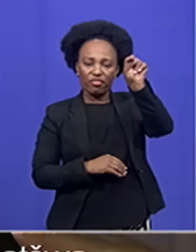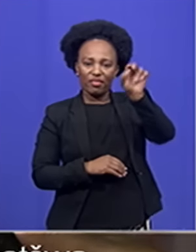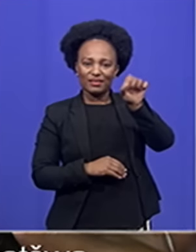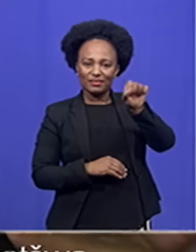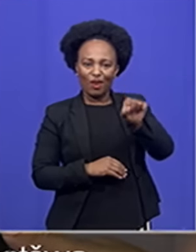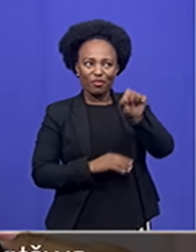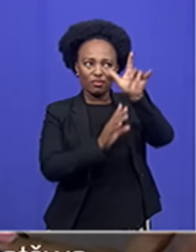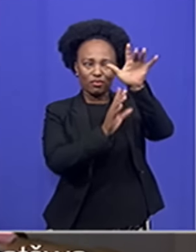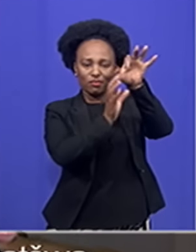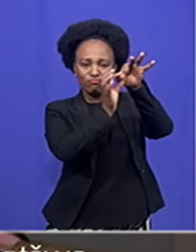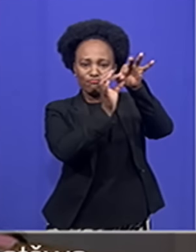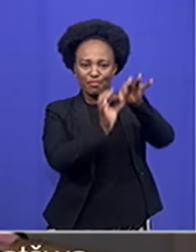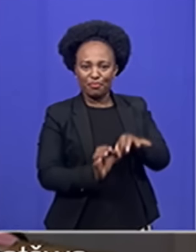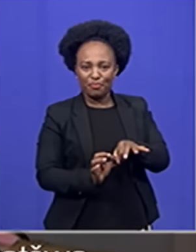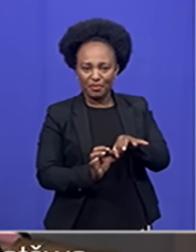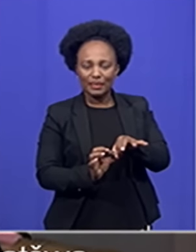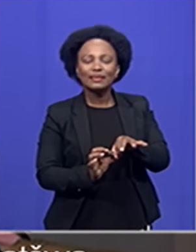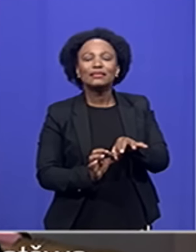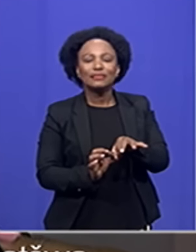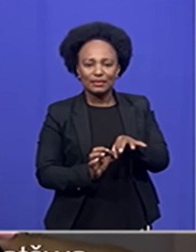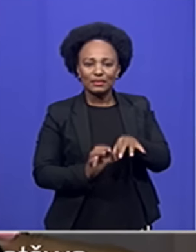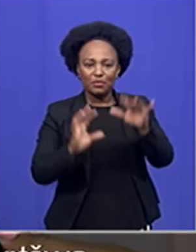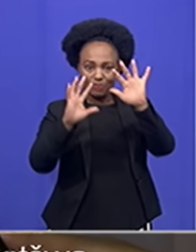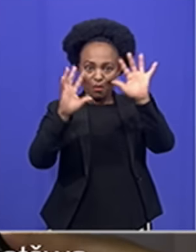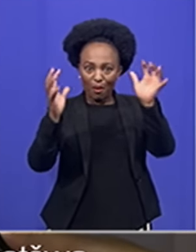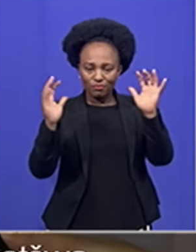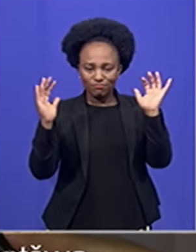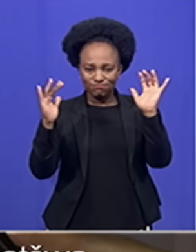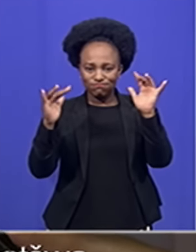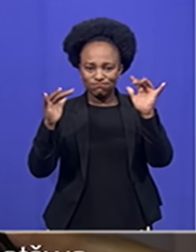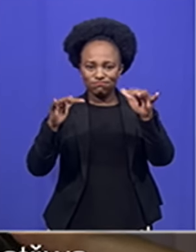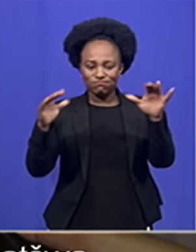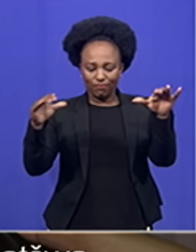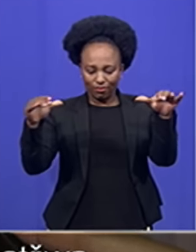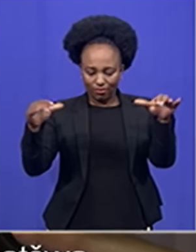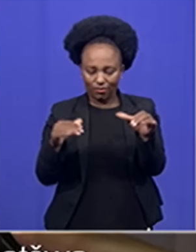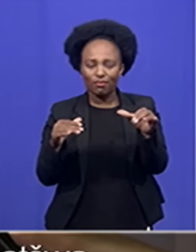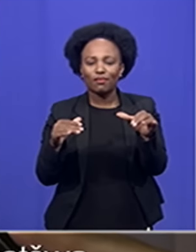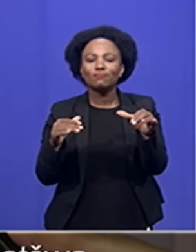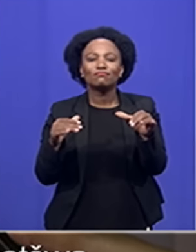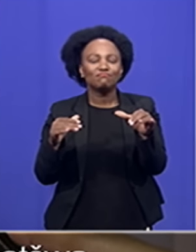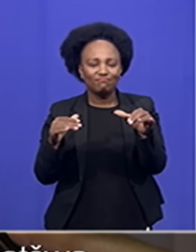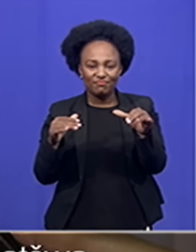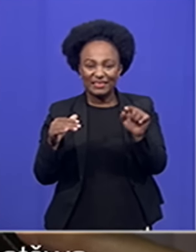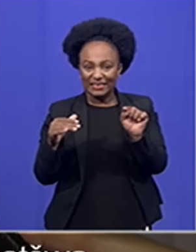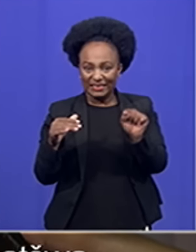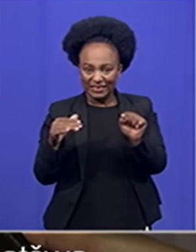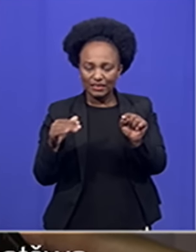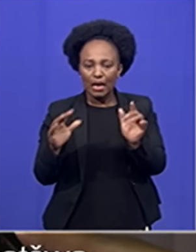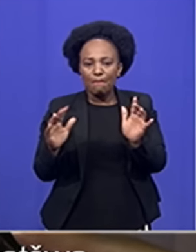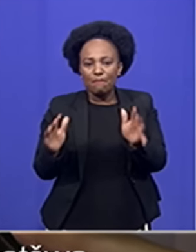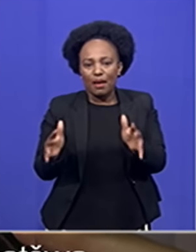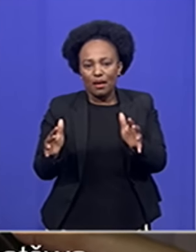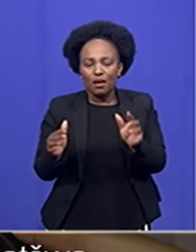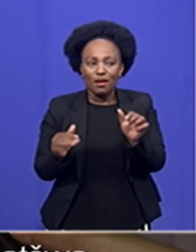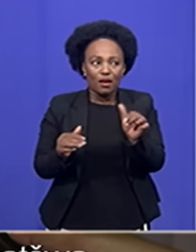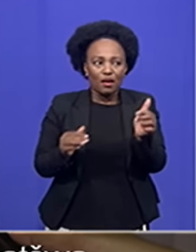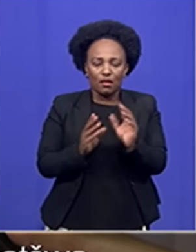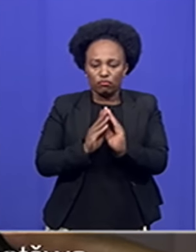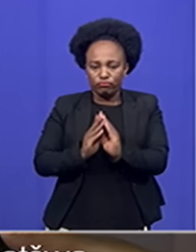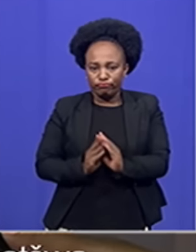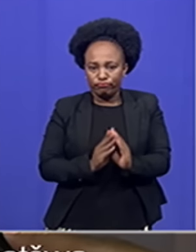dichotomies of these nations in the world ke ka mo e leng botlhokwa thata gonne ke yone fela gona kopano engwe